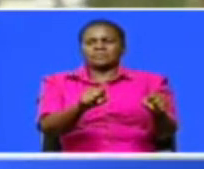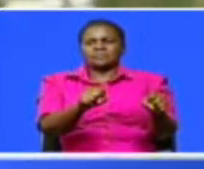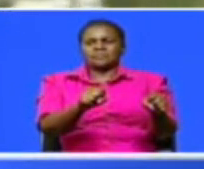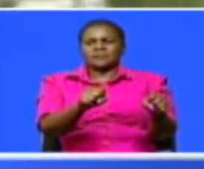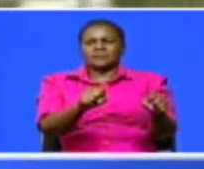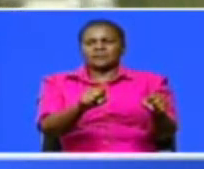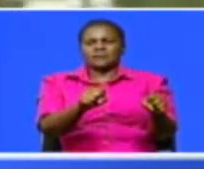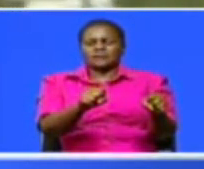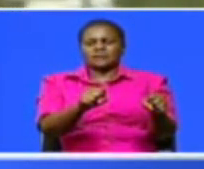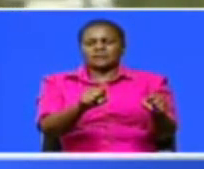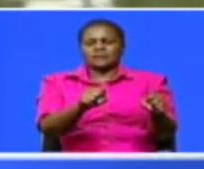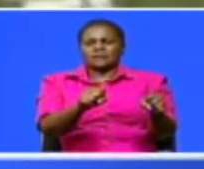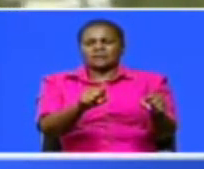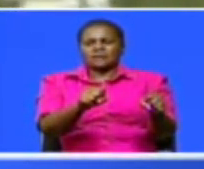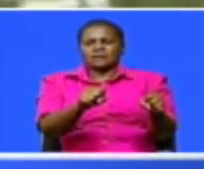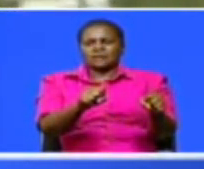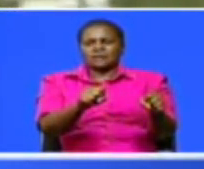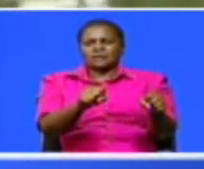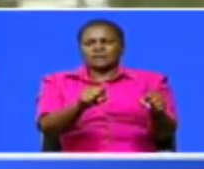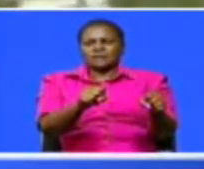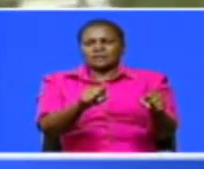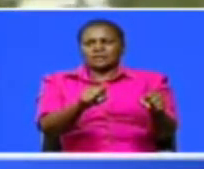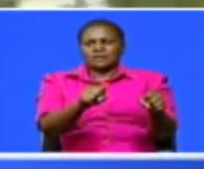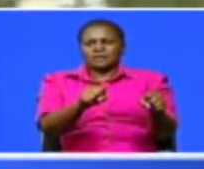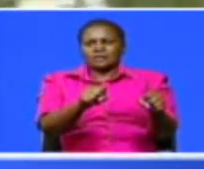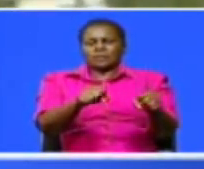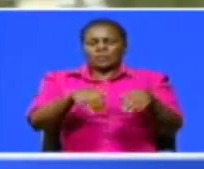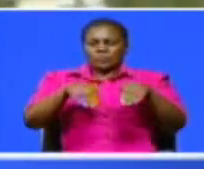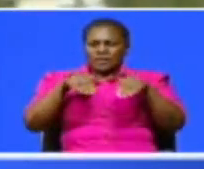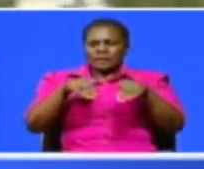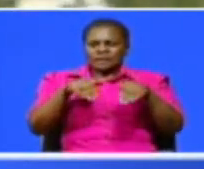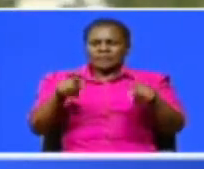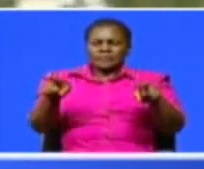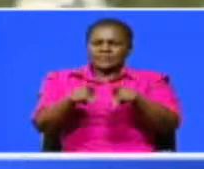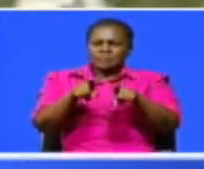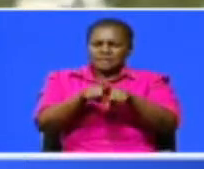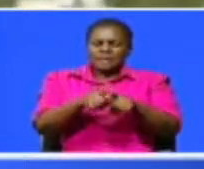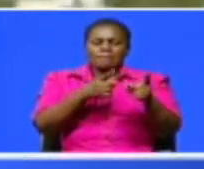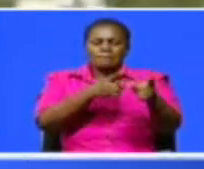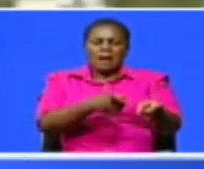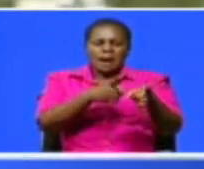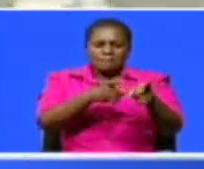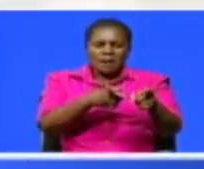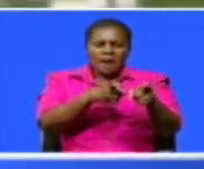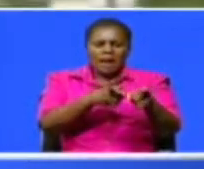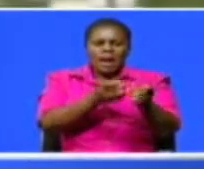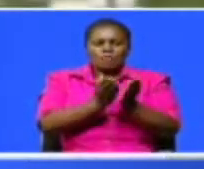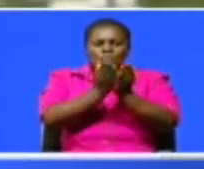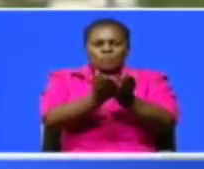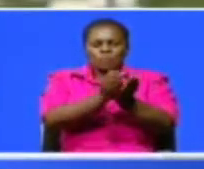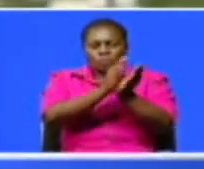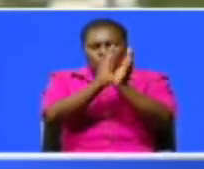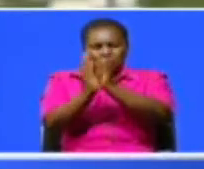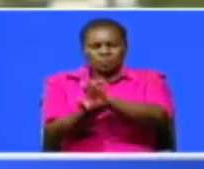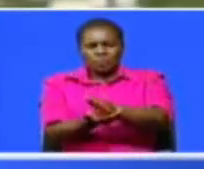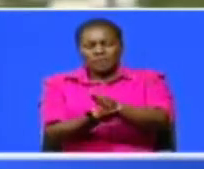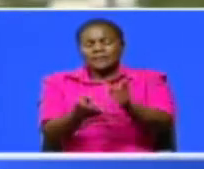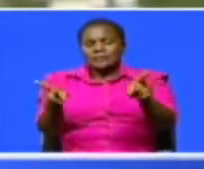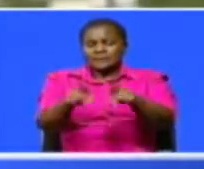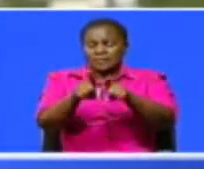and wreck the boat while he's in that particular boat. He has